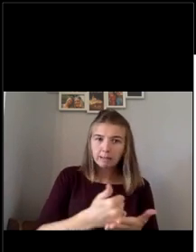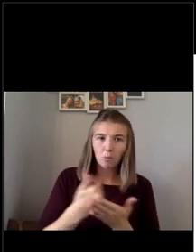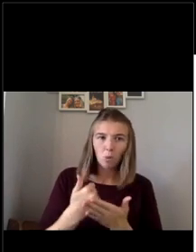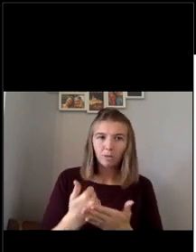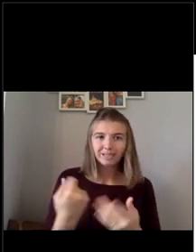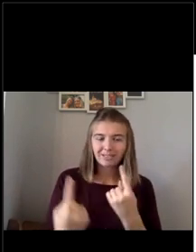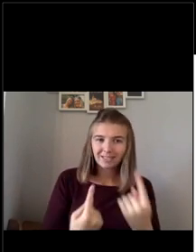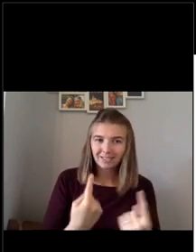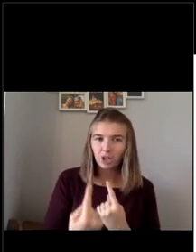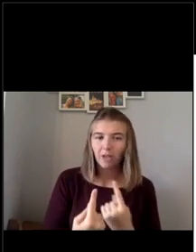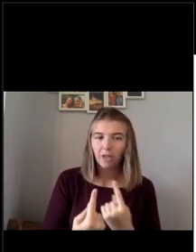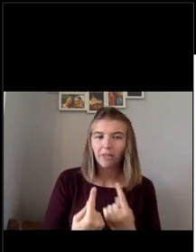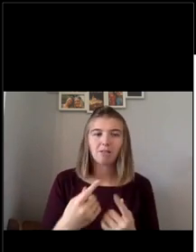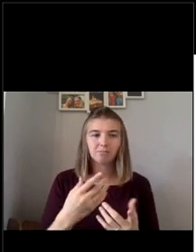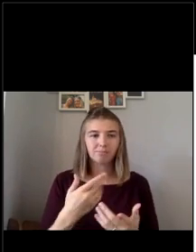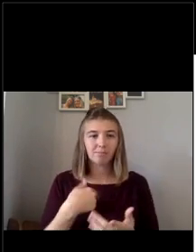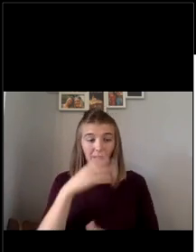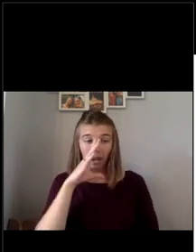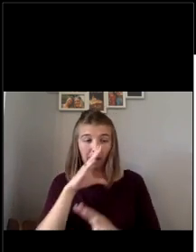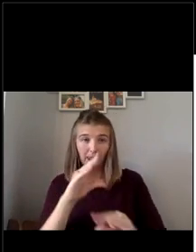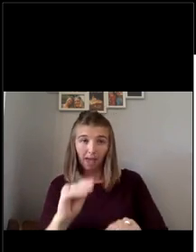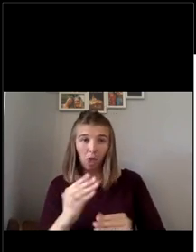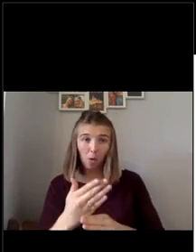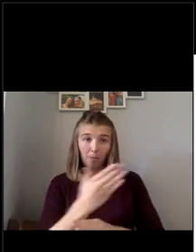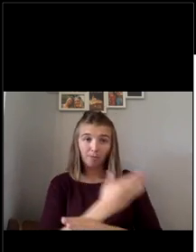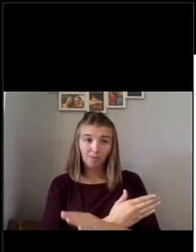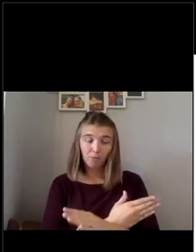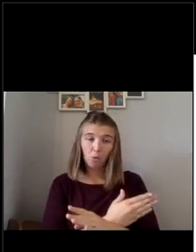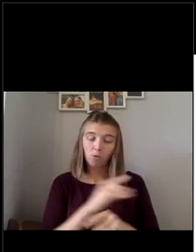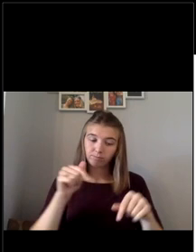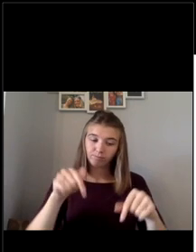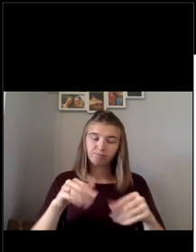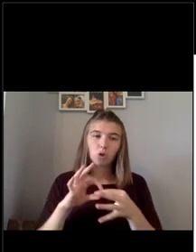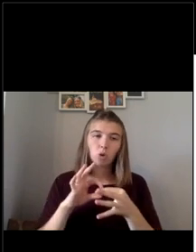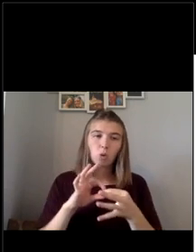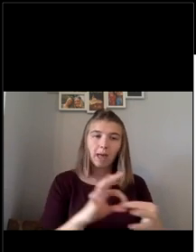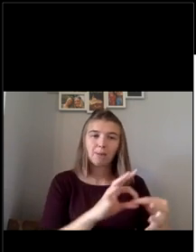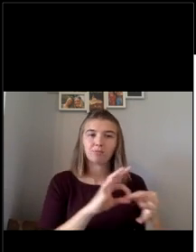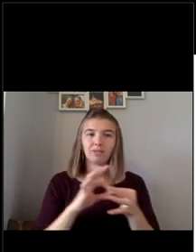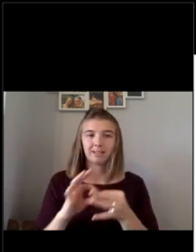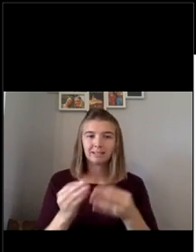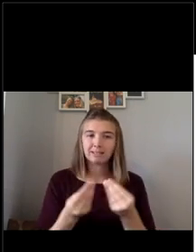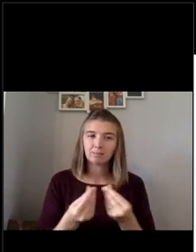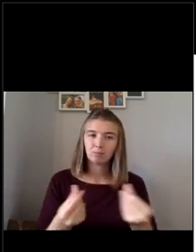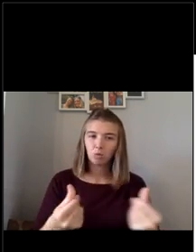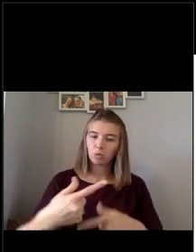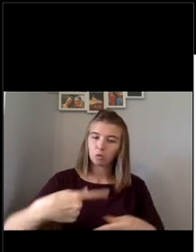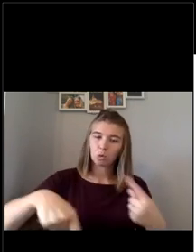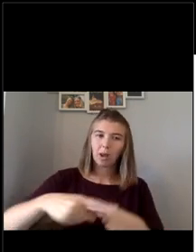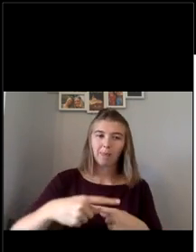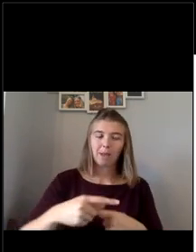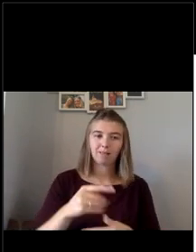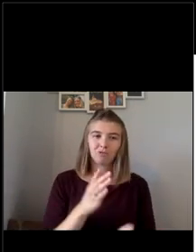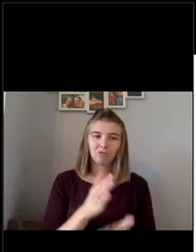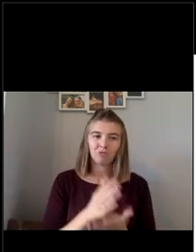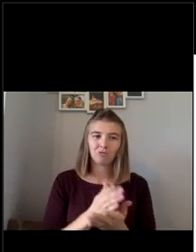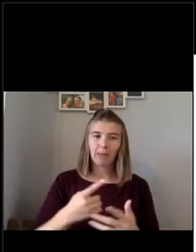work. And they can really see for themselves that if their personal values aligns with the group